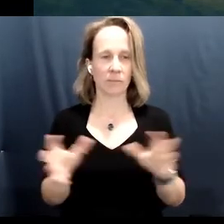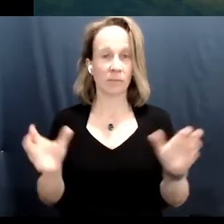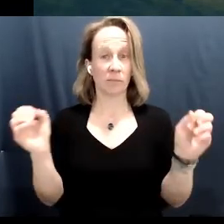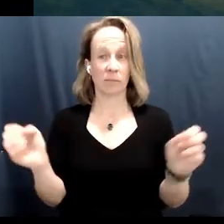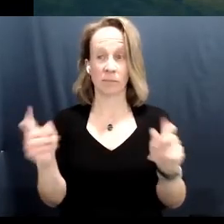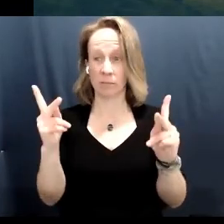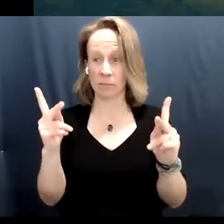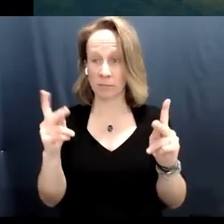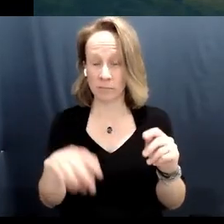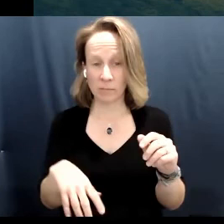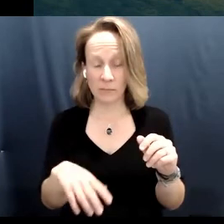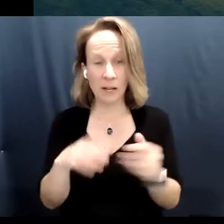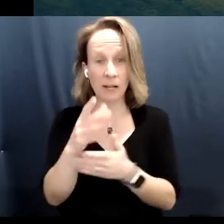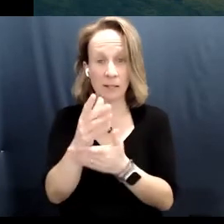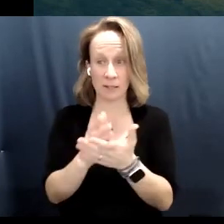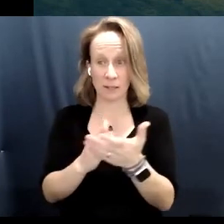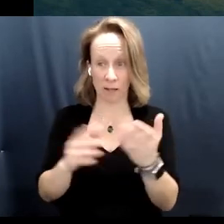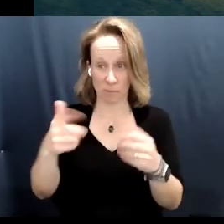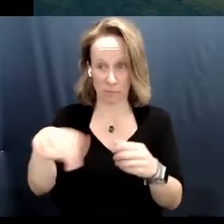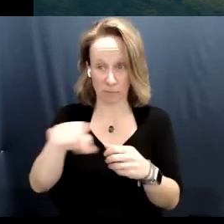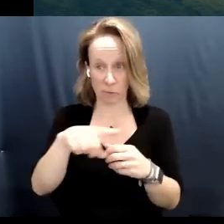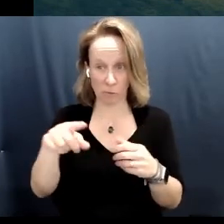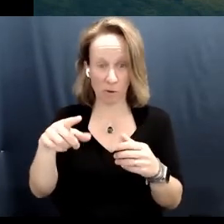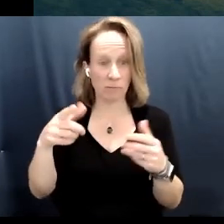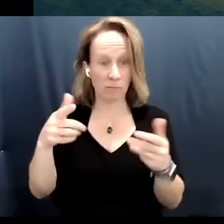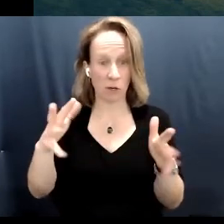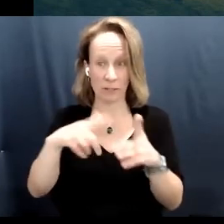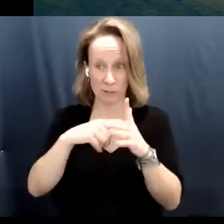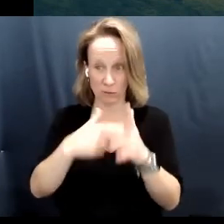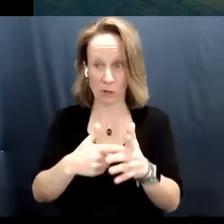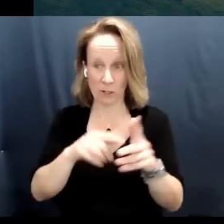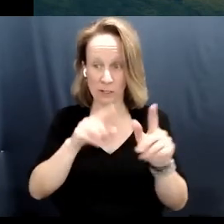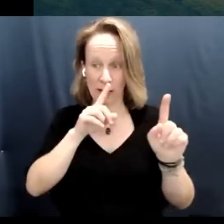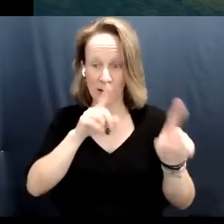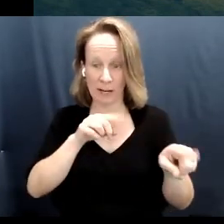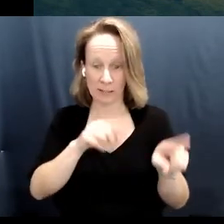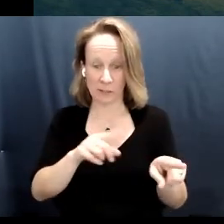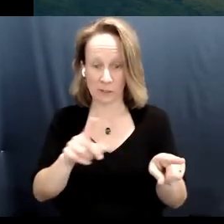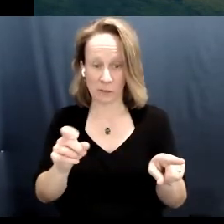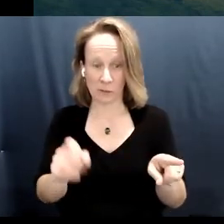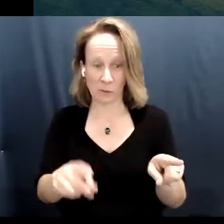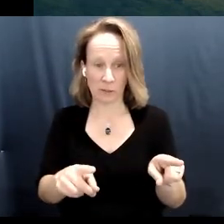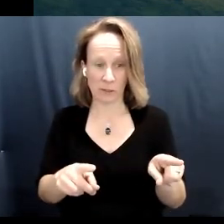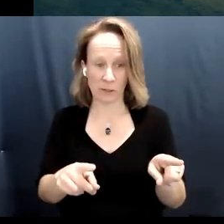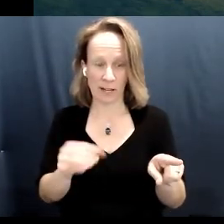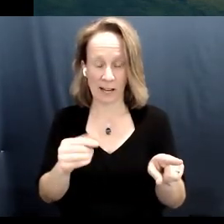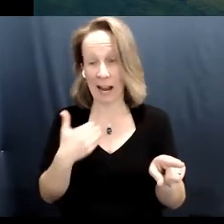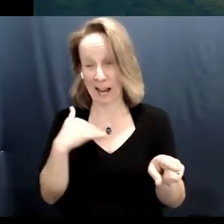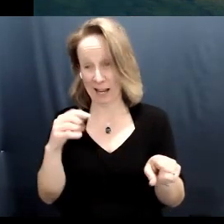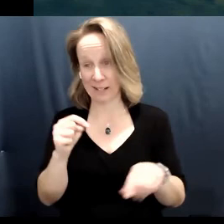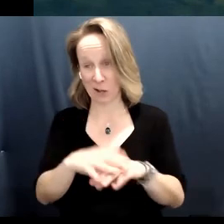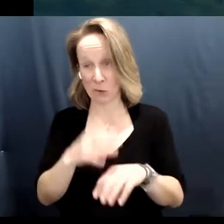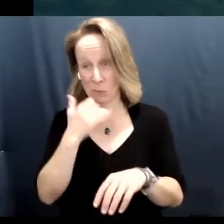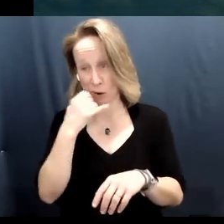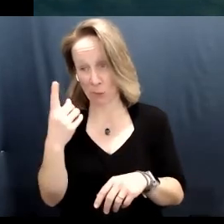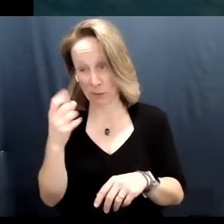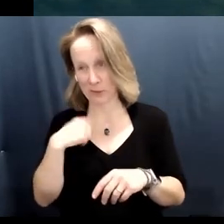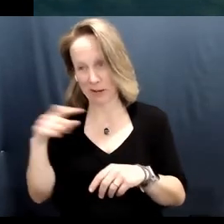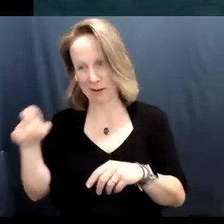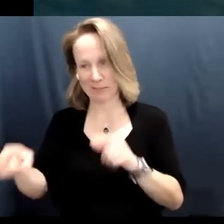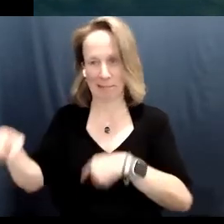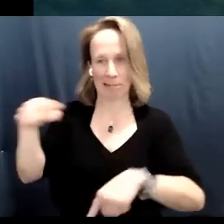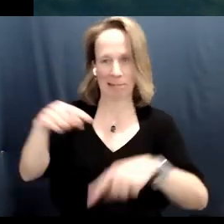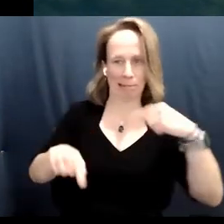So some of you have already began to answer this question, and unfortunately I had it on the wrong question. So we're gonna go back a bit.